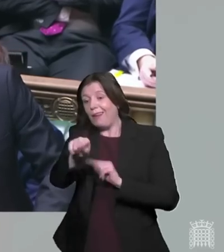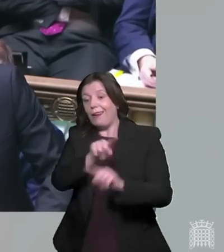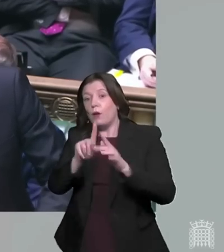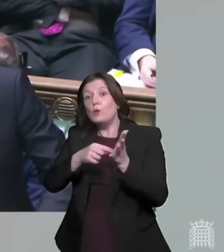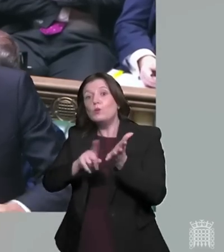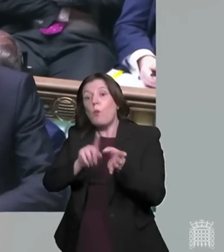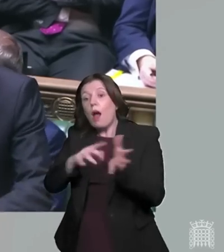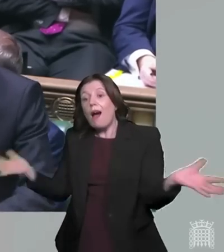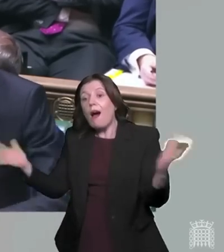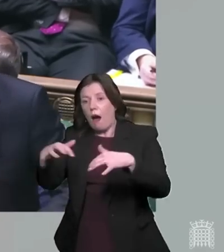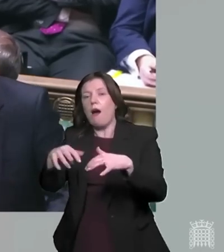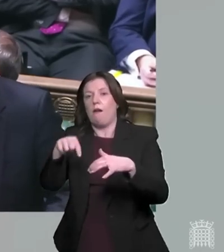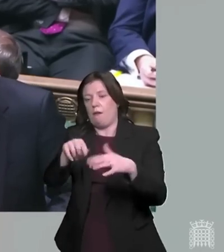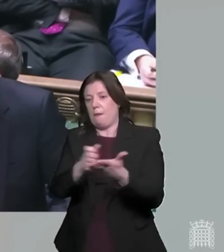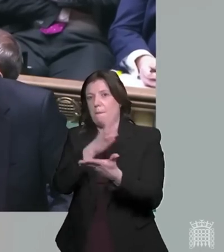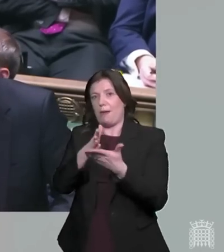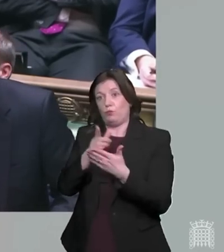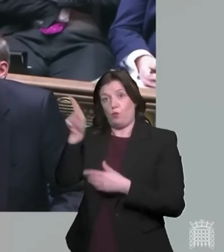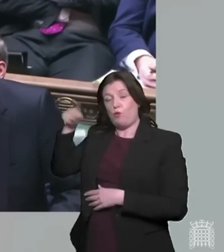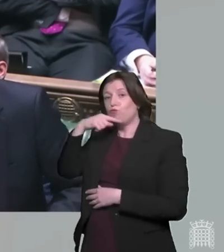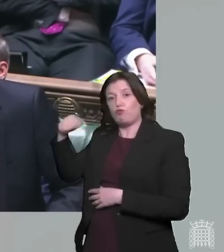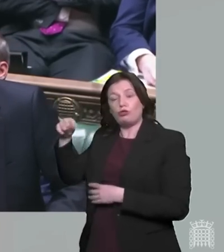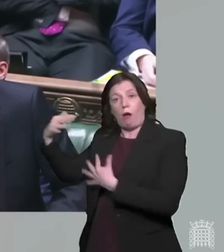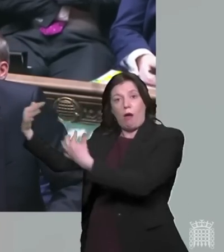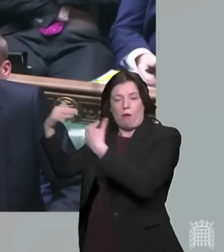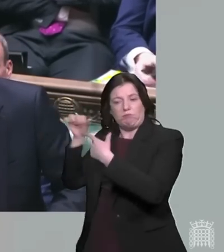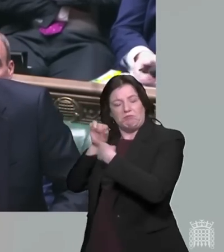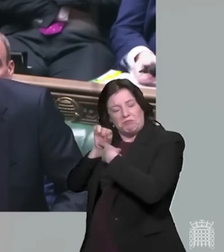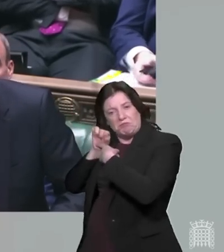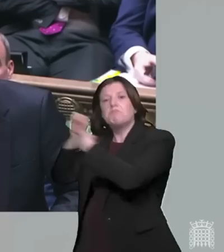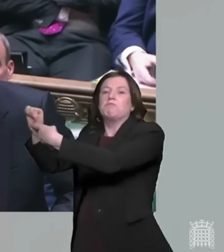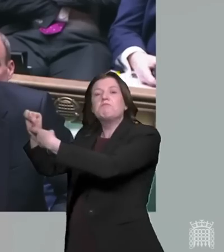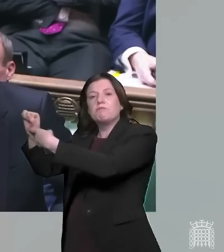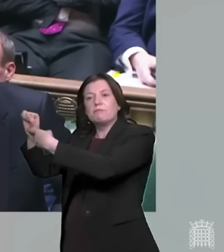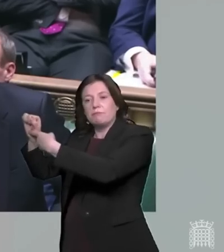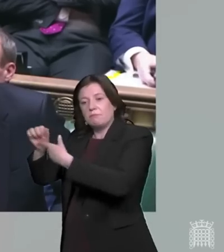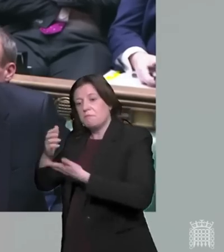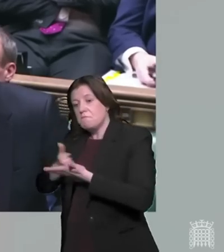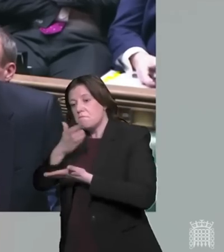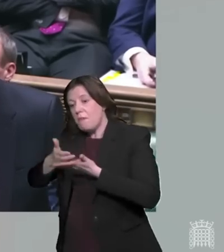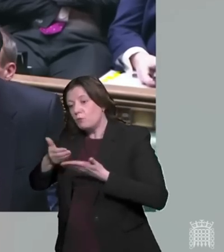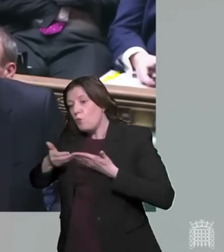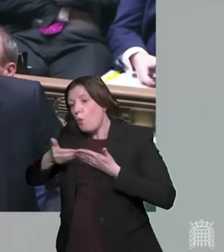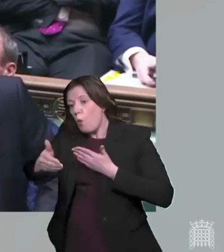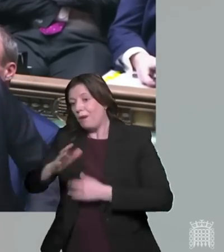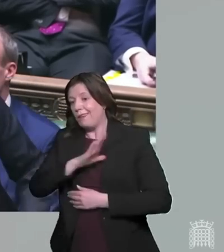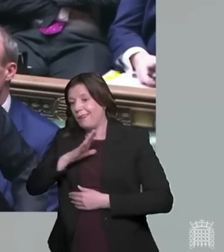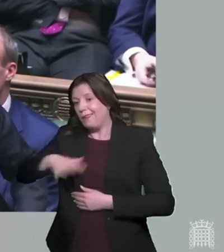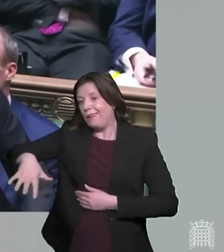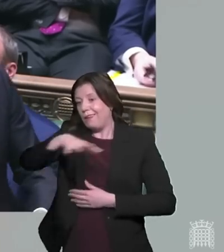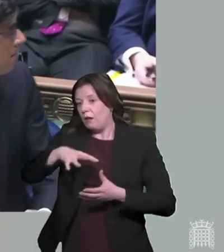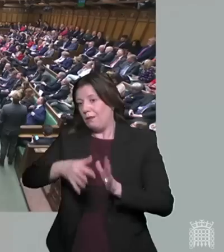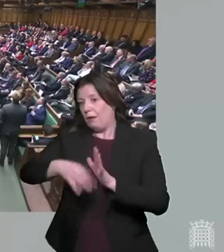can deter and defend against Russian aggression by making sure that we implement the next phase of the most radical military transformation since